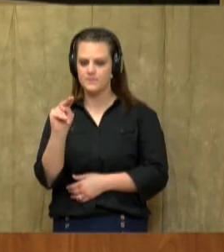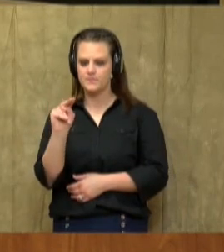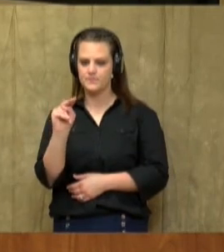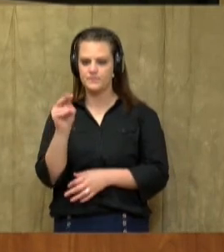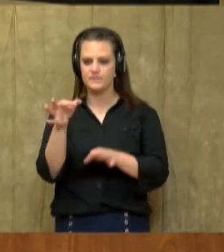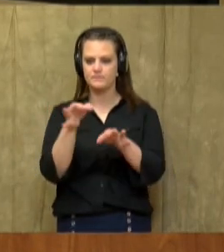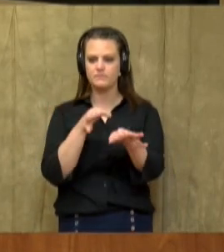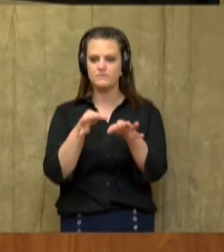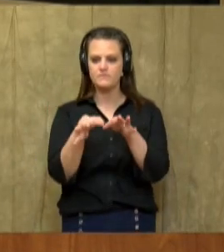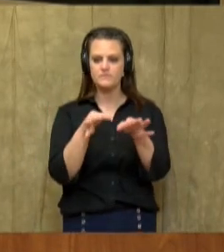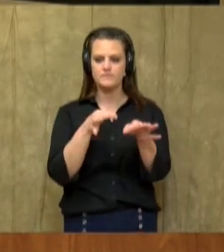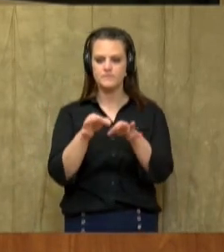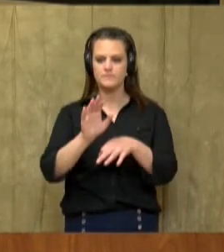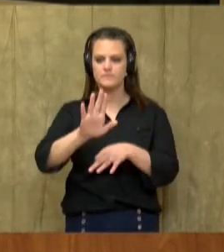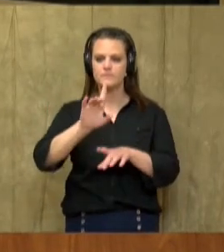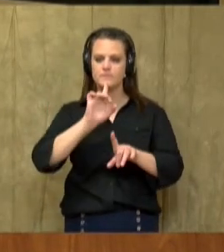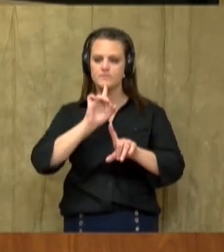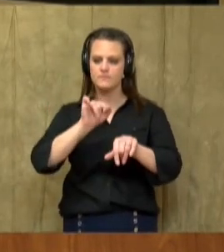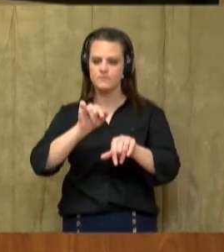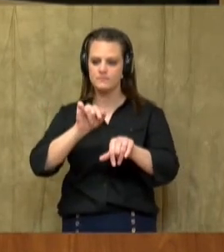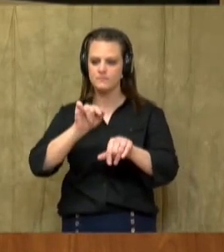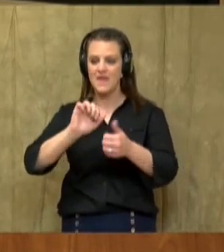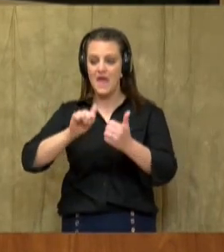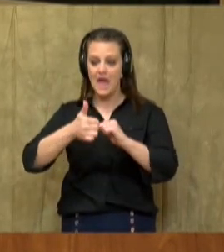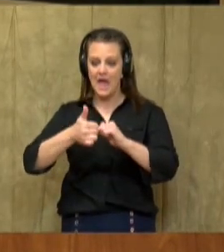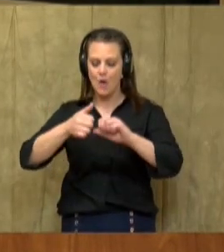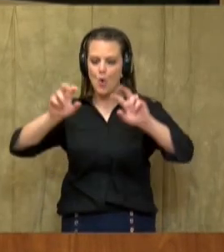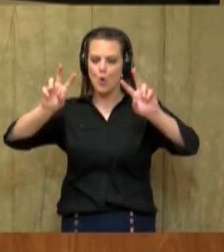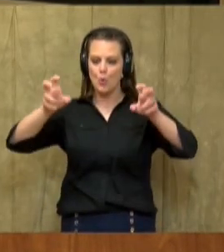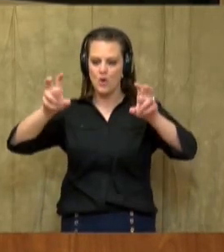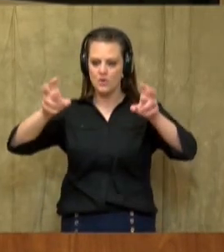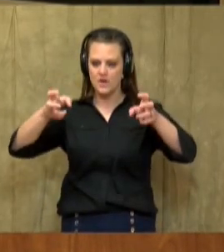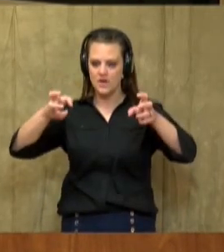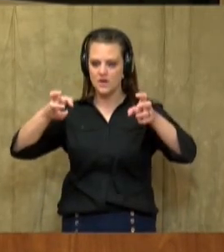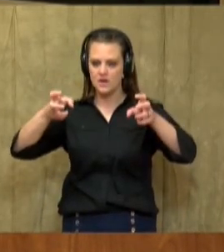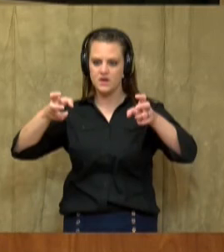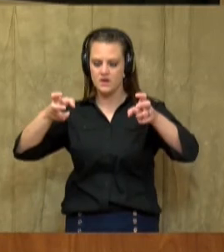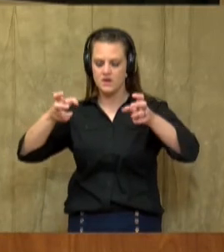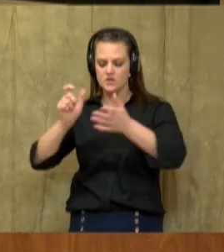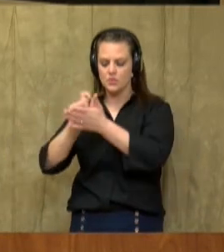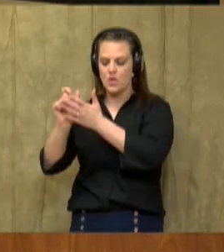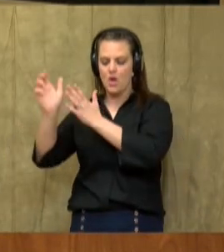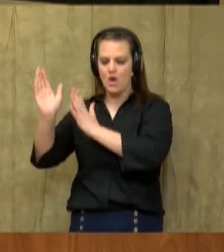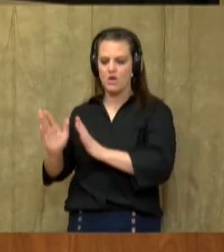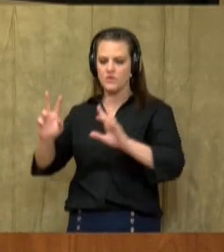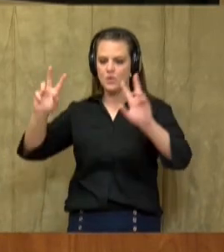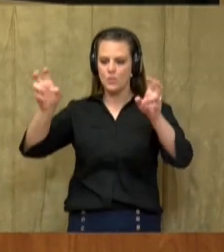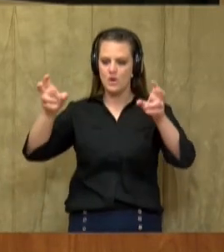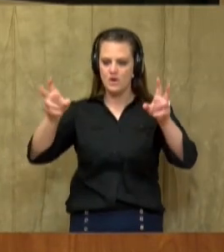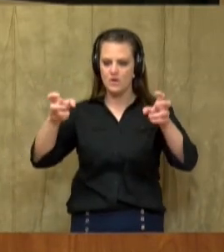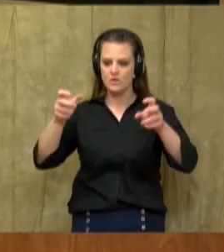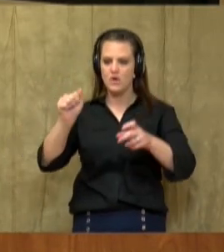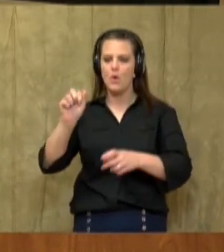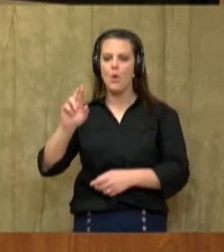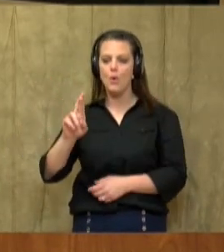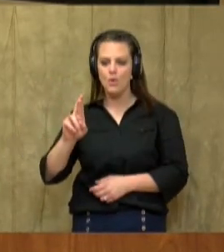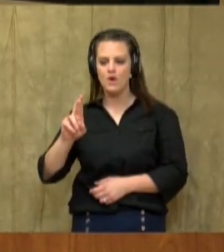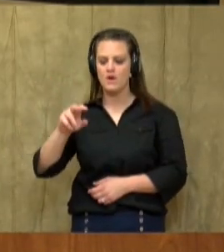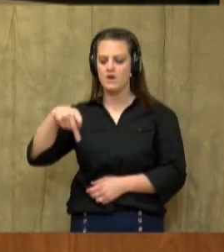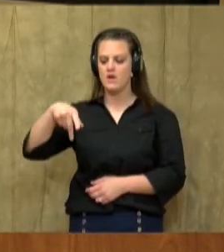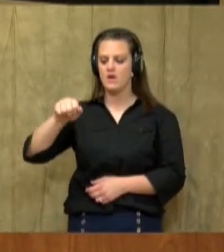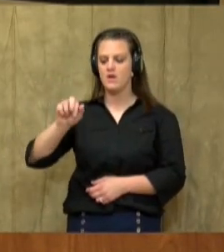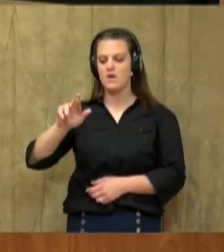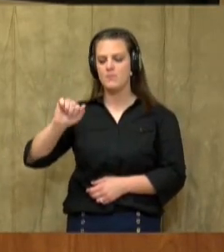Explain your answer by quoting the author or paraphrasing. Okay, so what does that mean? If I'm